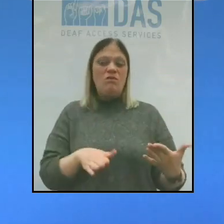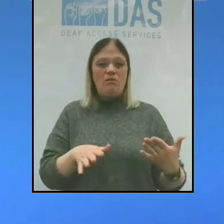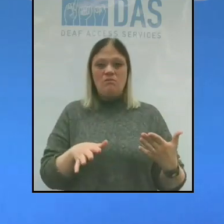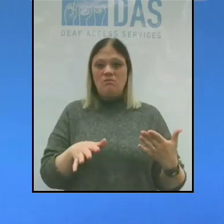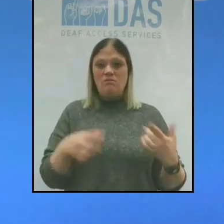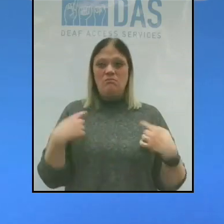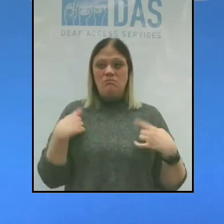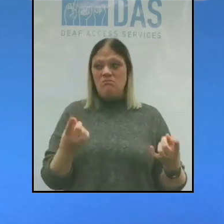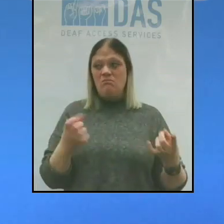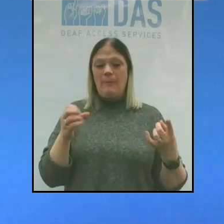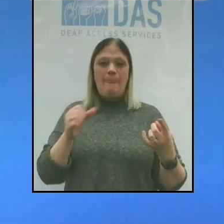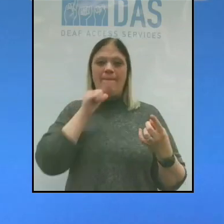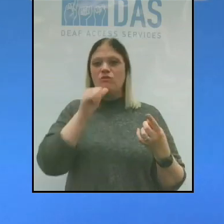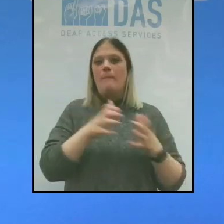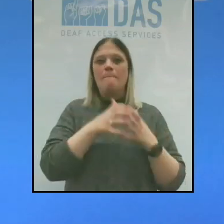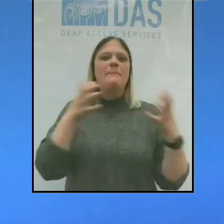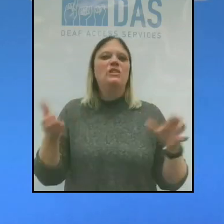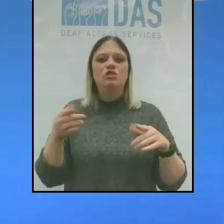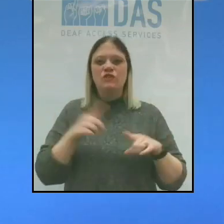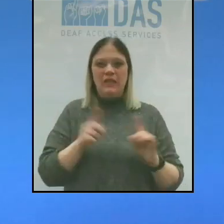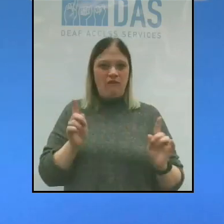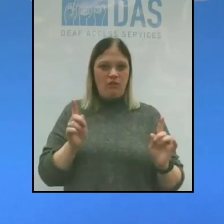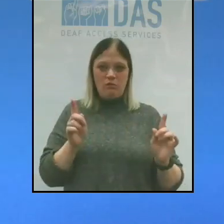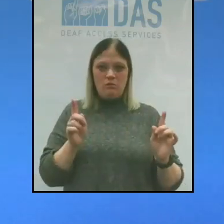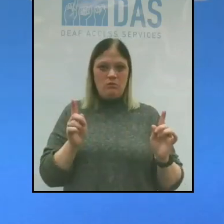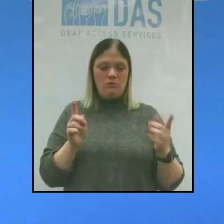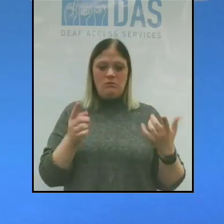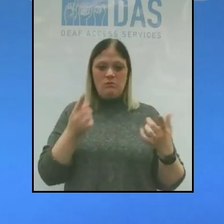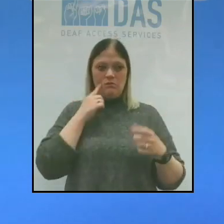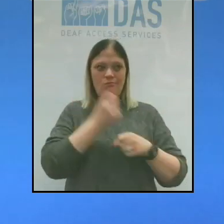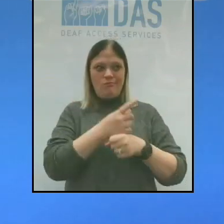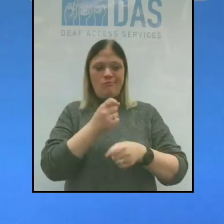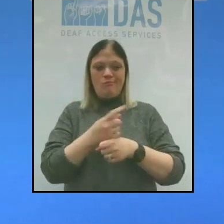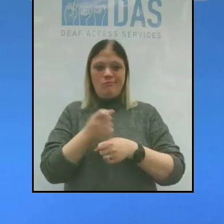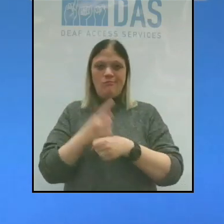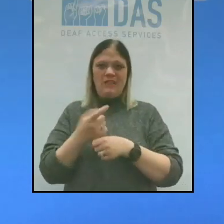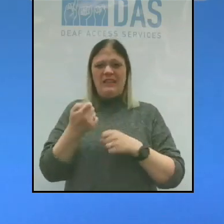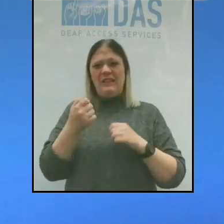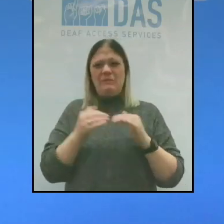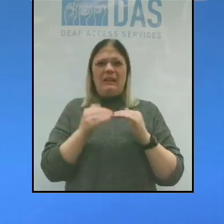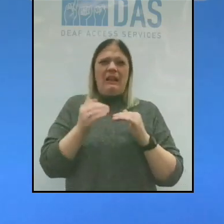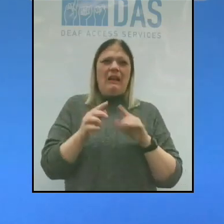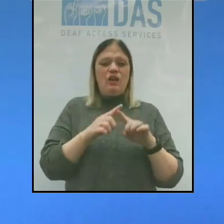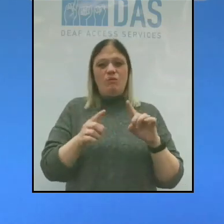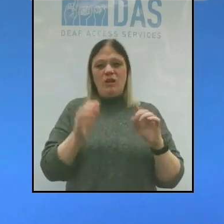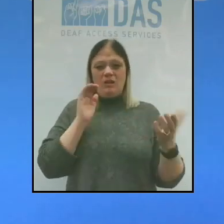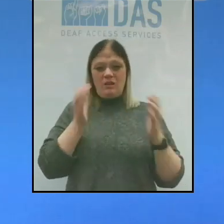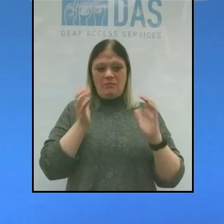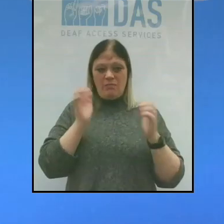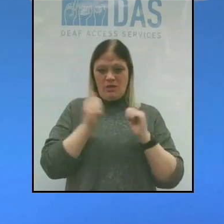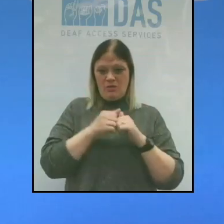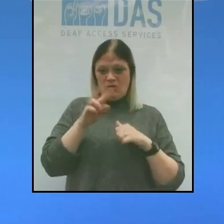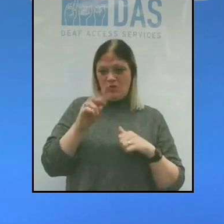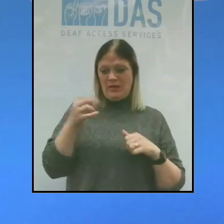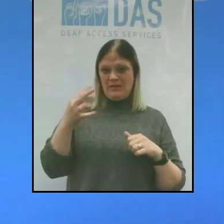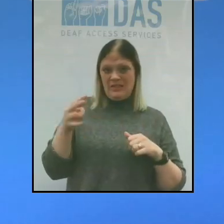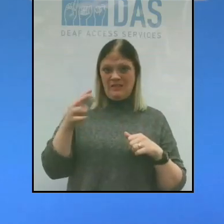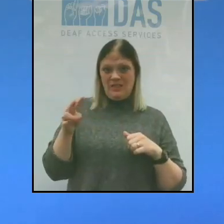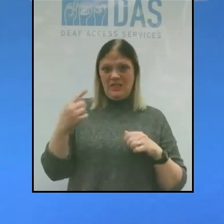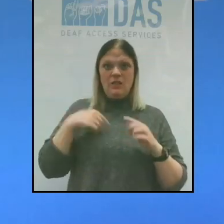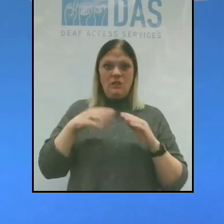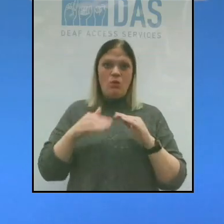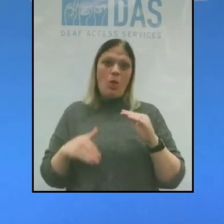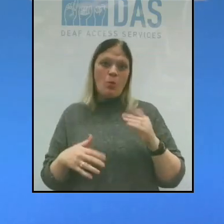not really that much of a difference on a year-to-year basis. It's a little bit higher, but if you look at it compared to where we were in 2017, we're